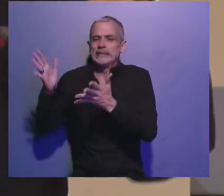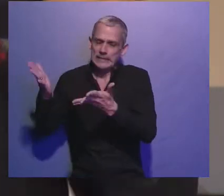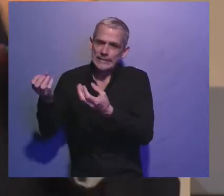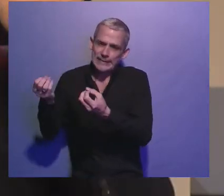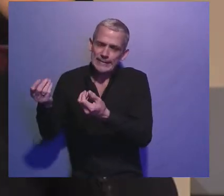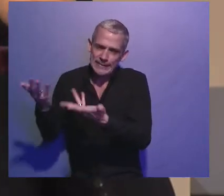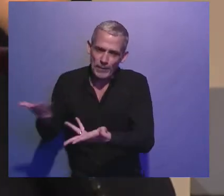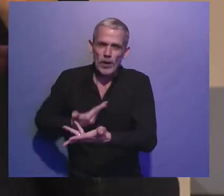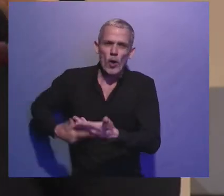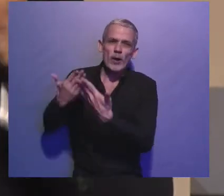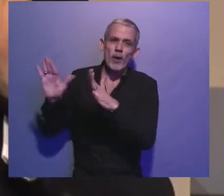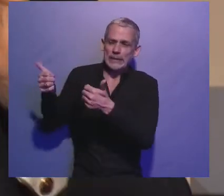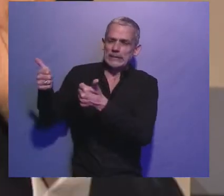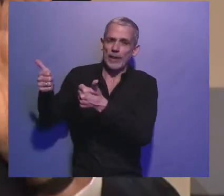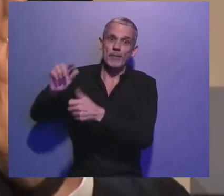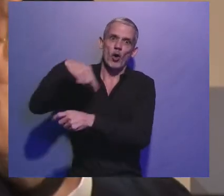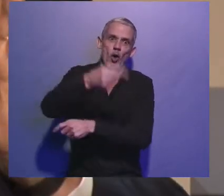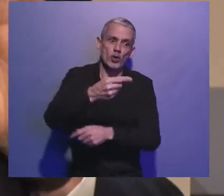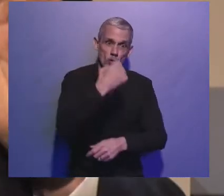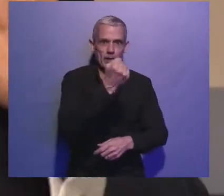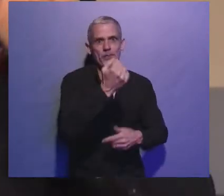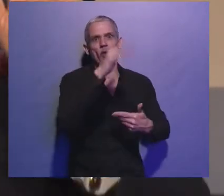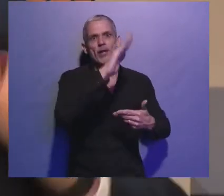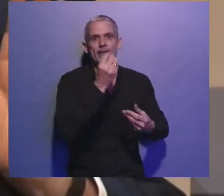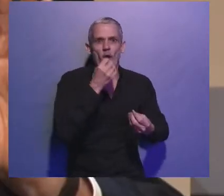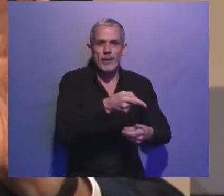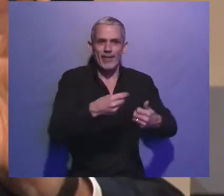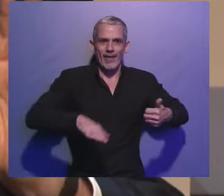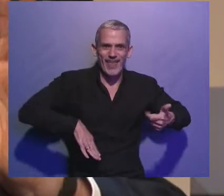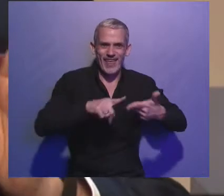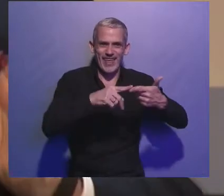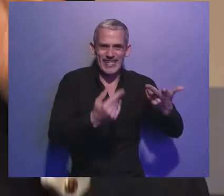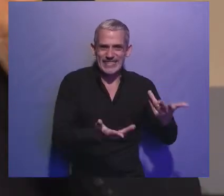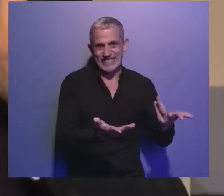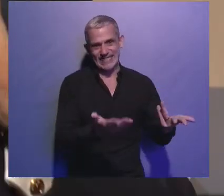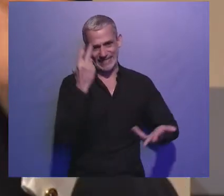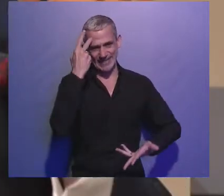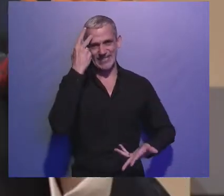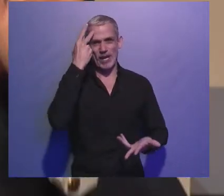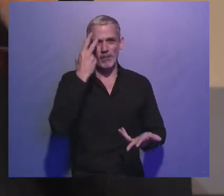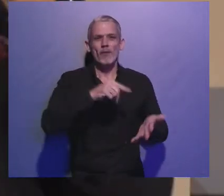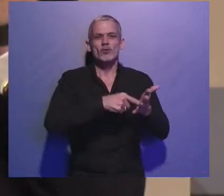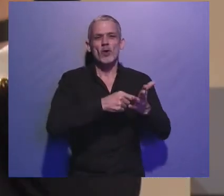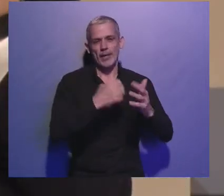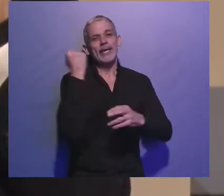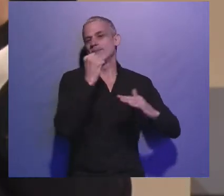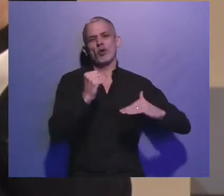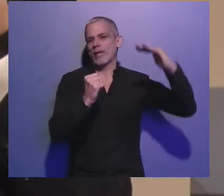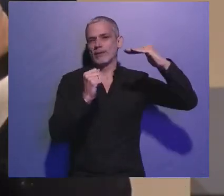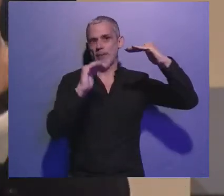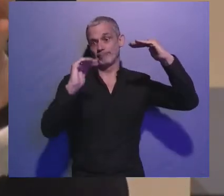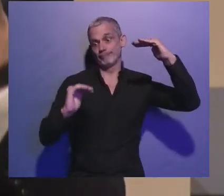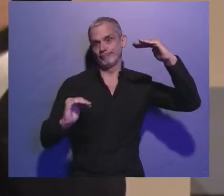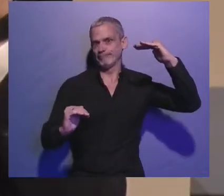for us. And we need to work on these in parallel with open